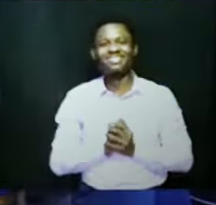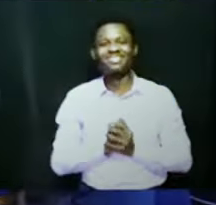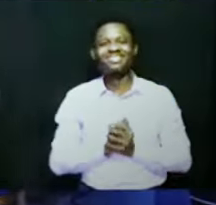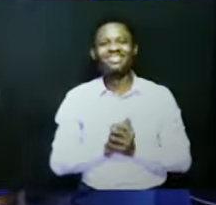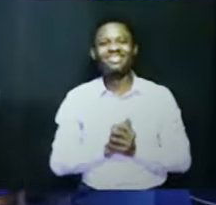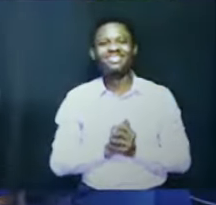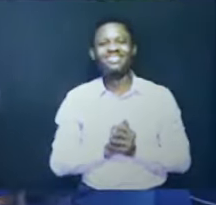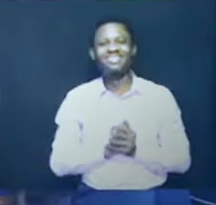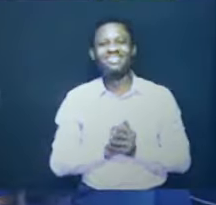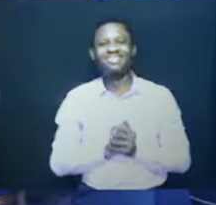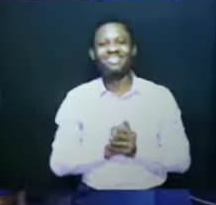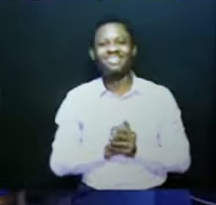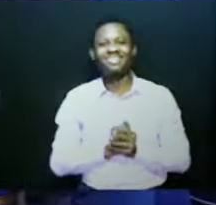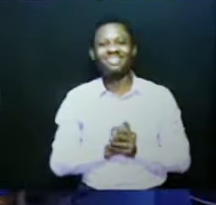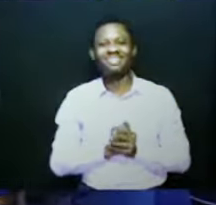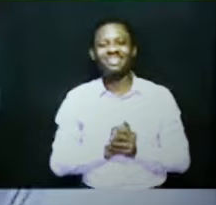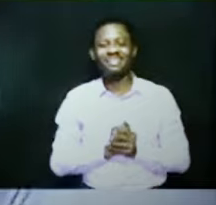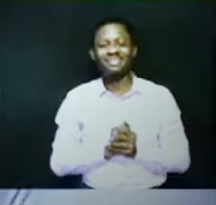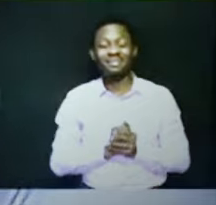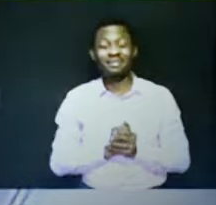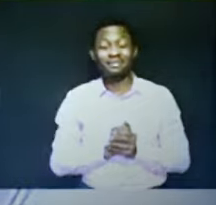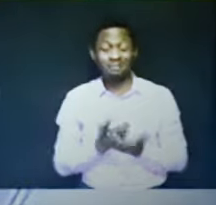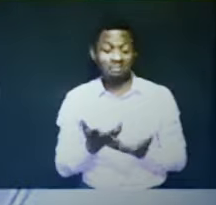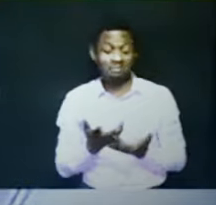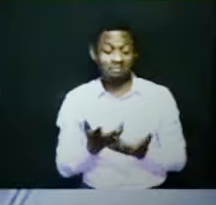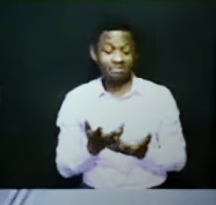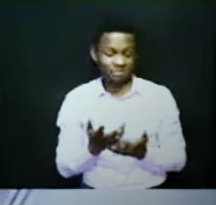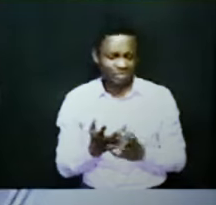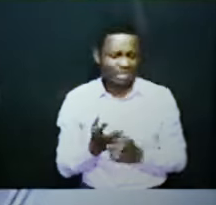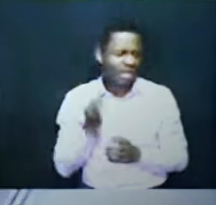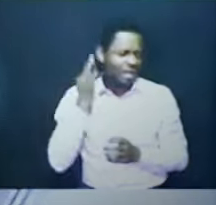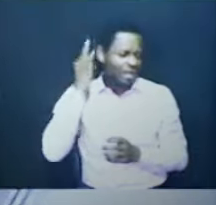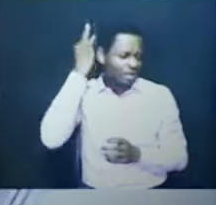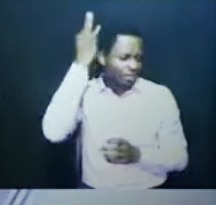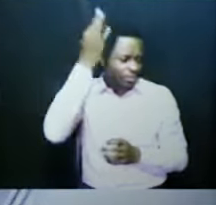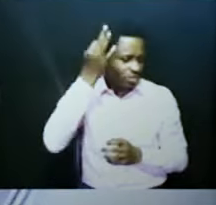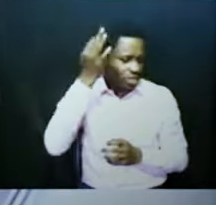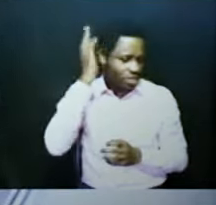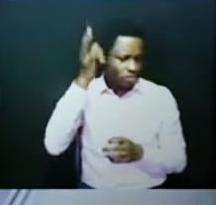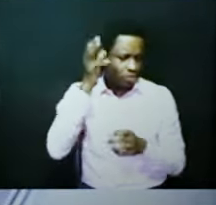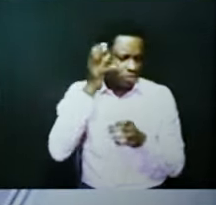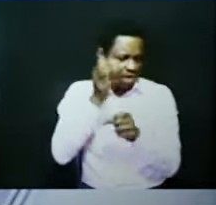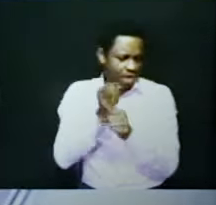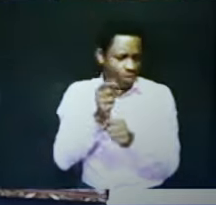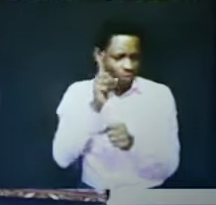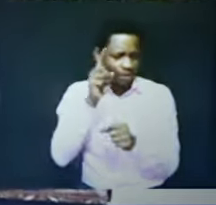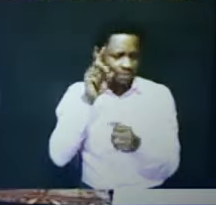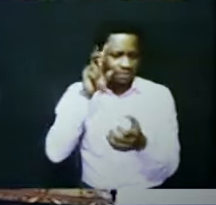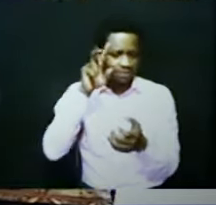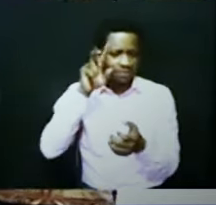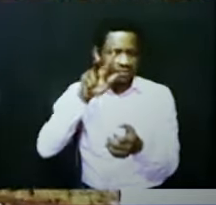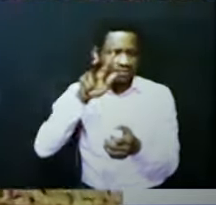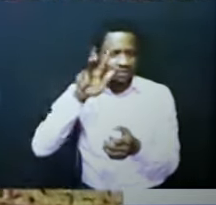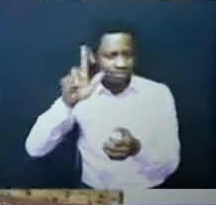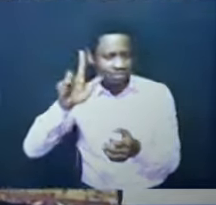You see, there is going to be a 31st night that I will not be part of it.